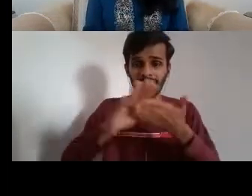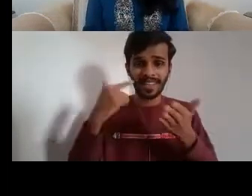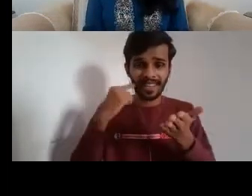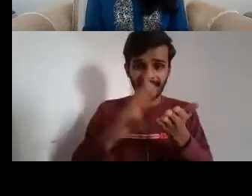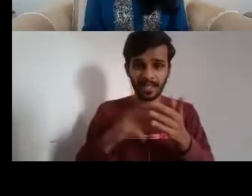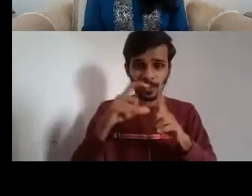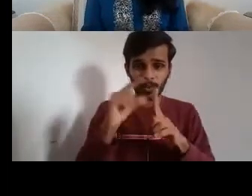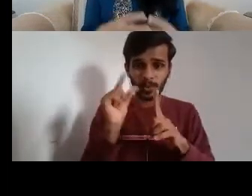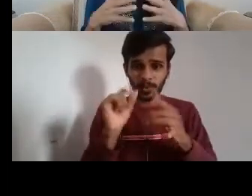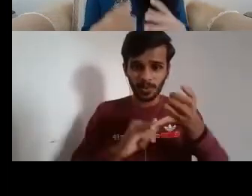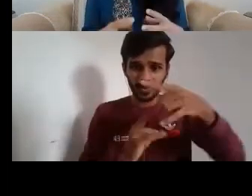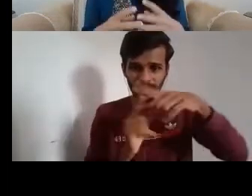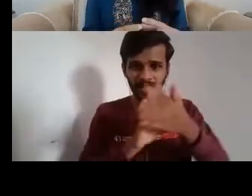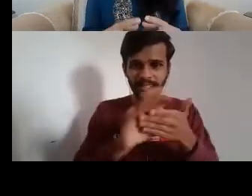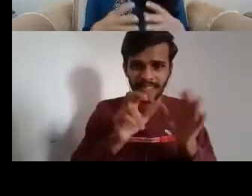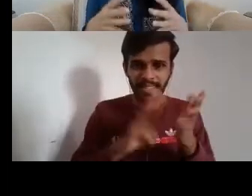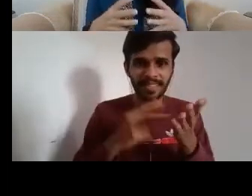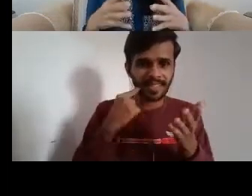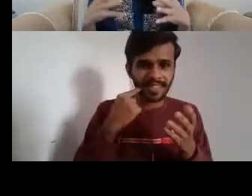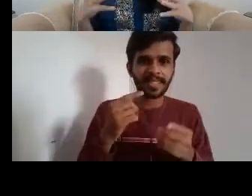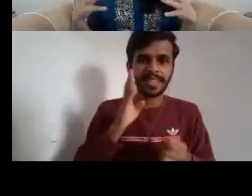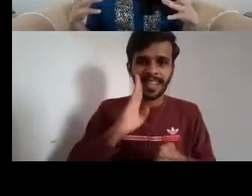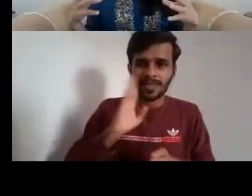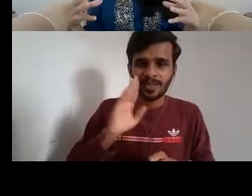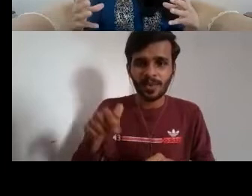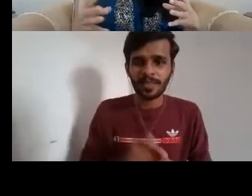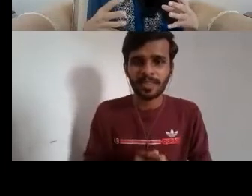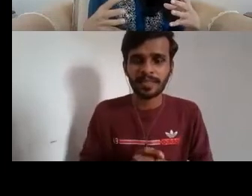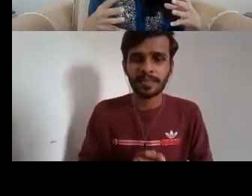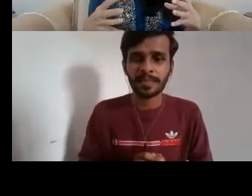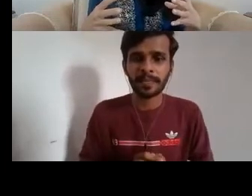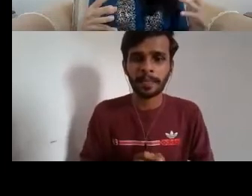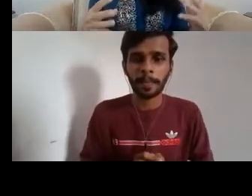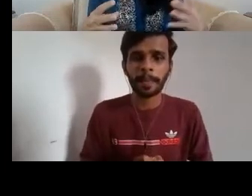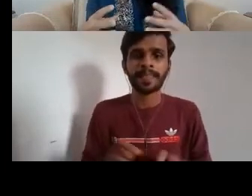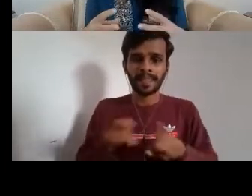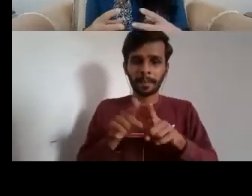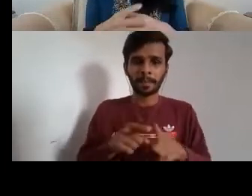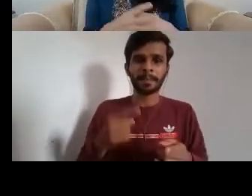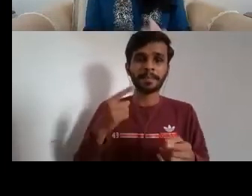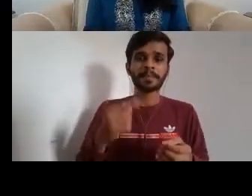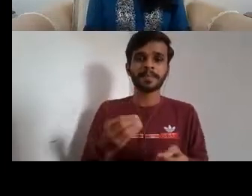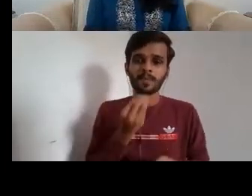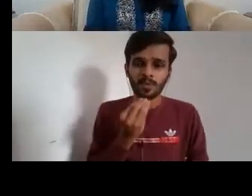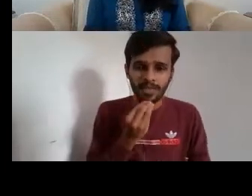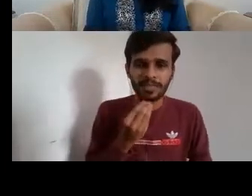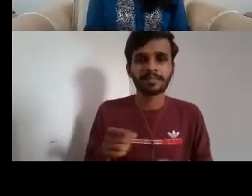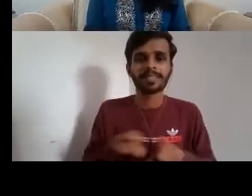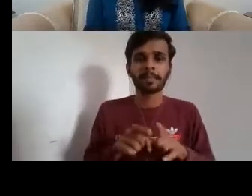see thus represents a confluence of Islamic and Indian practices.